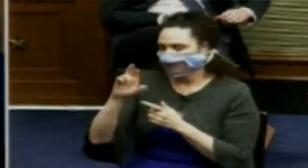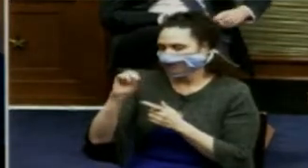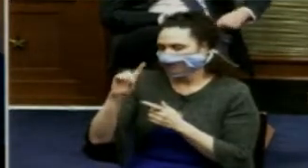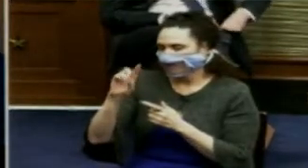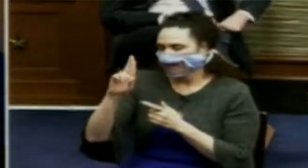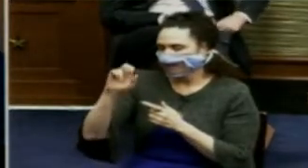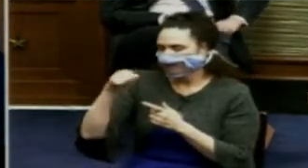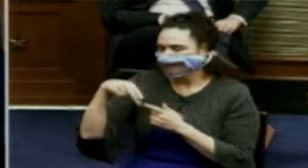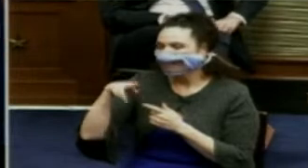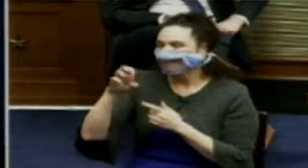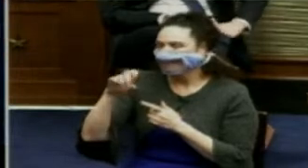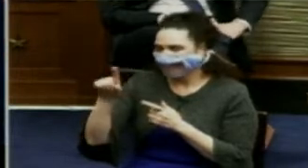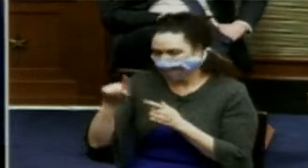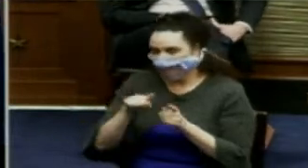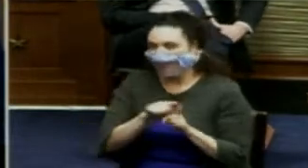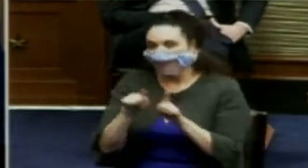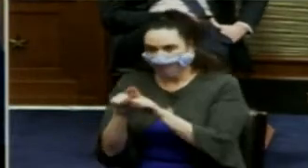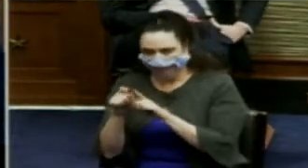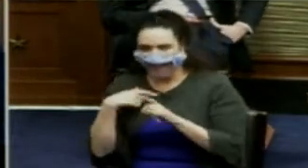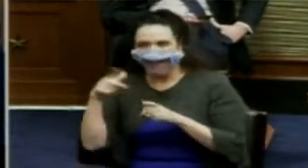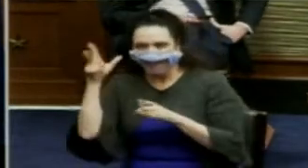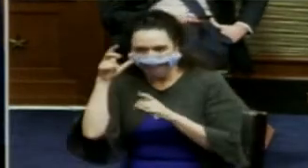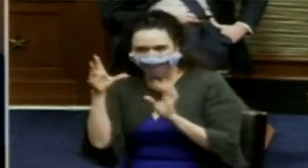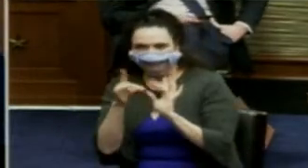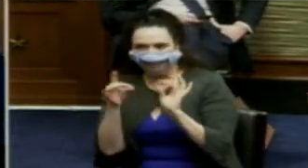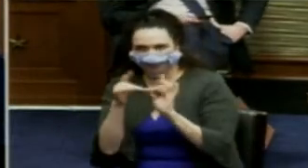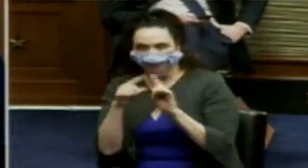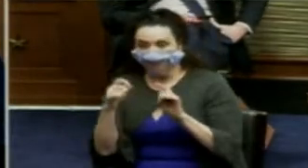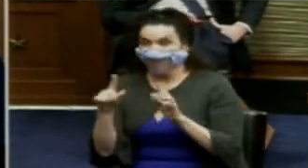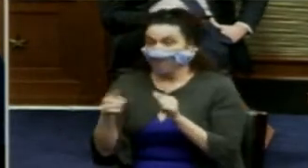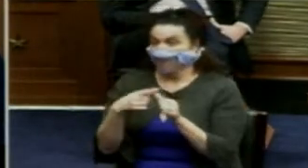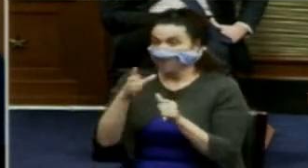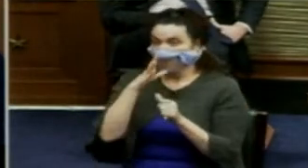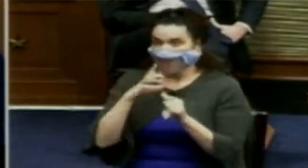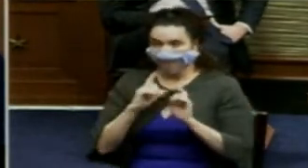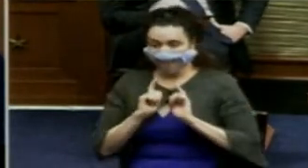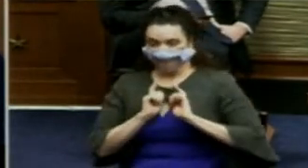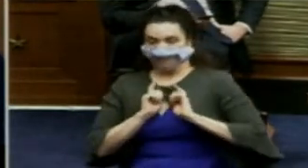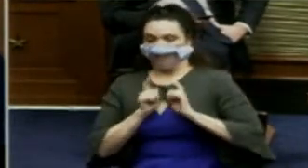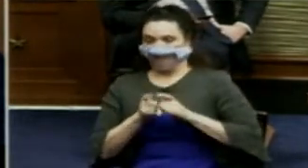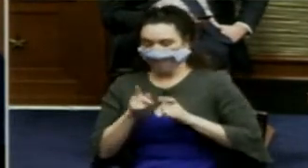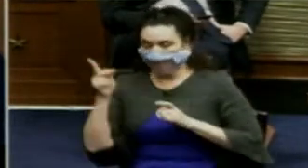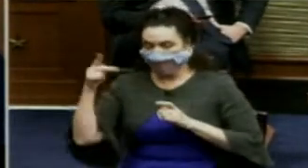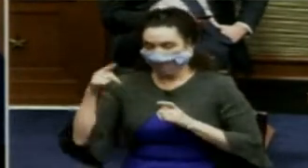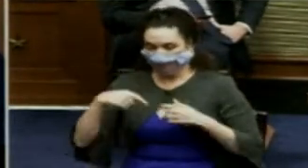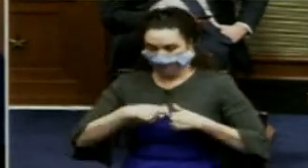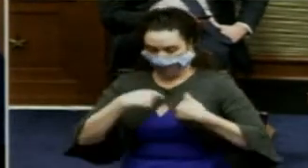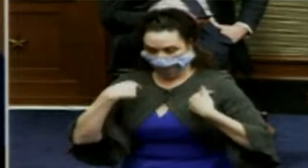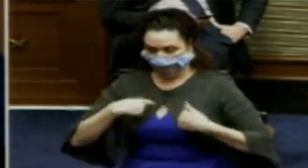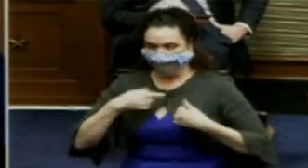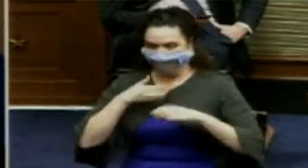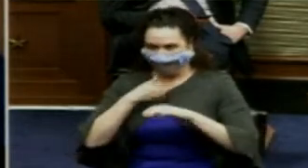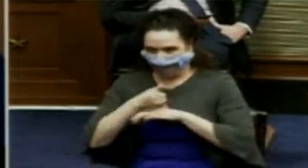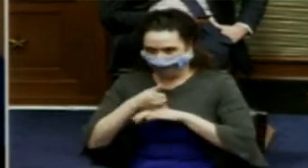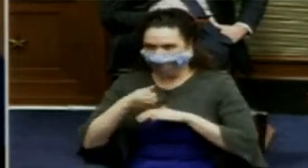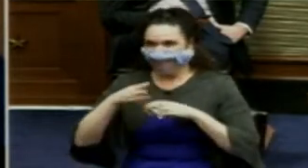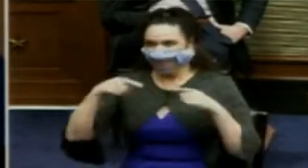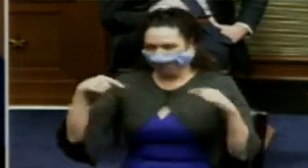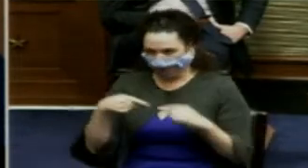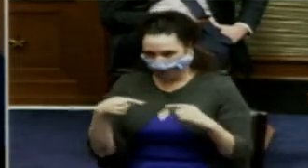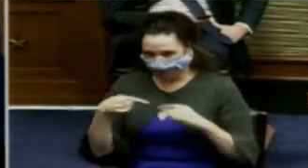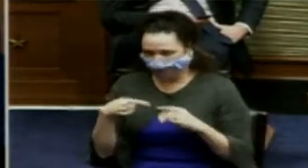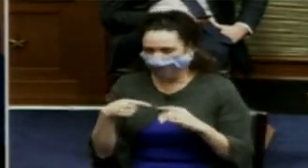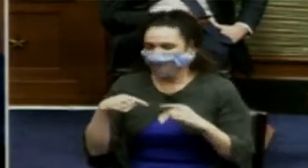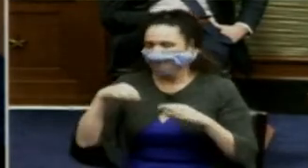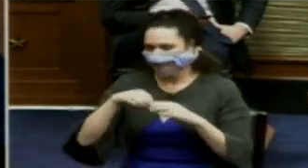to be awarded the Purple Heart after being wounded in an IED attack in Operation Iraqi Freedom. I spoke with DC